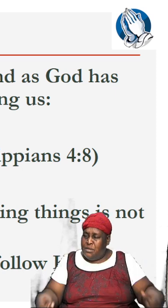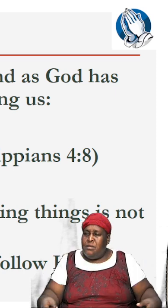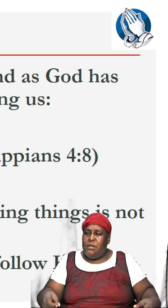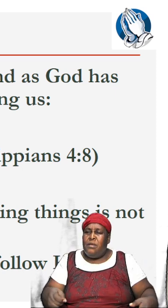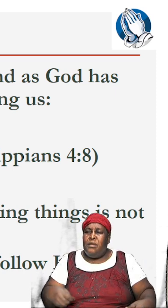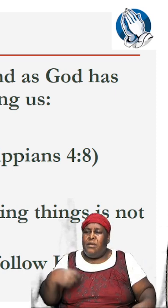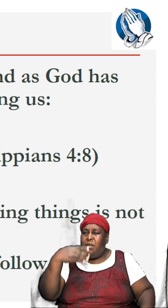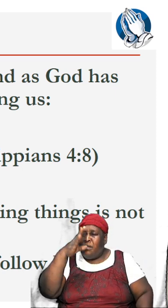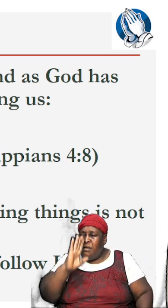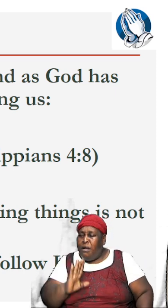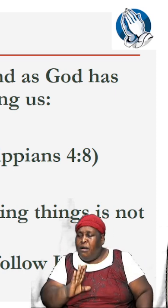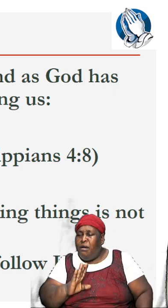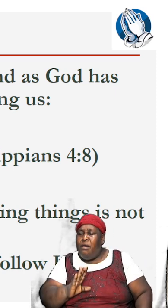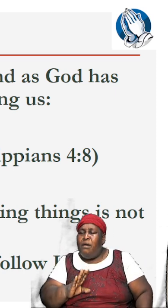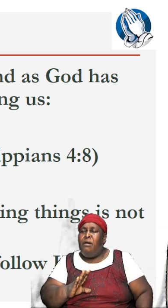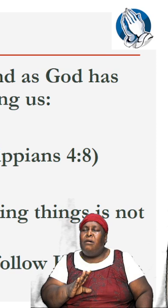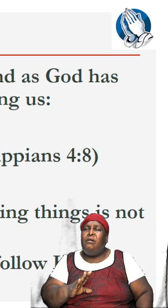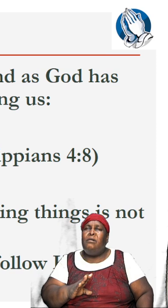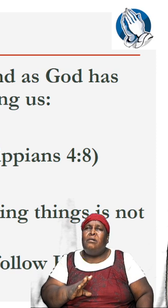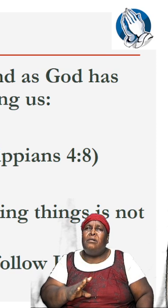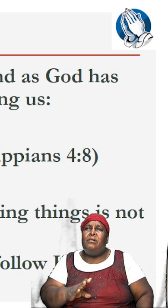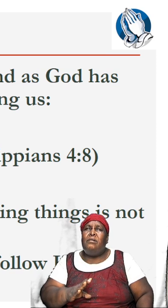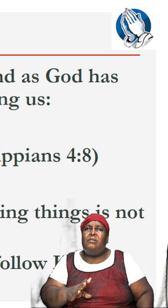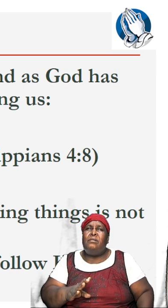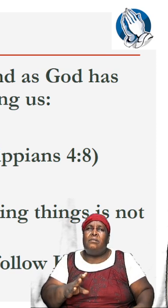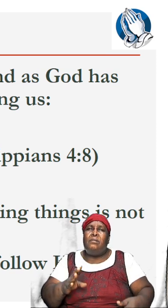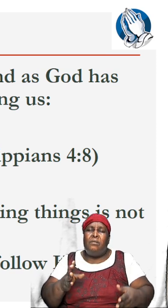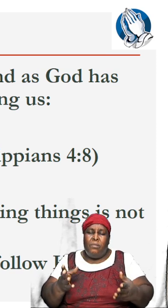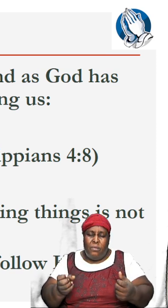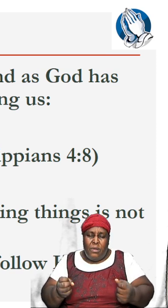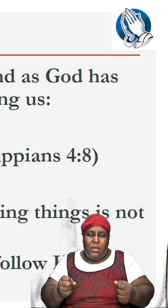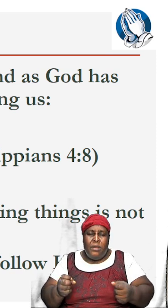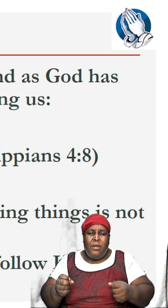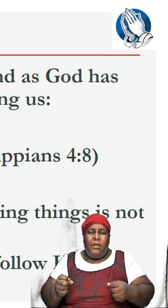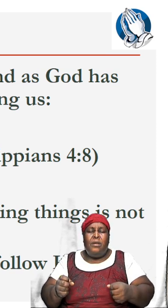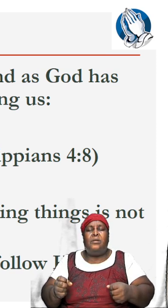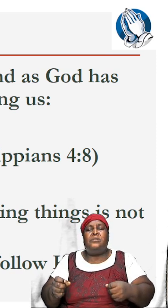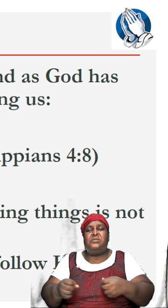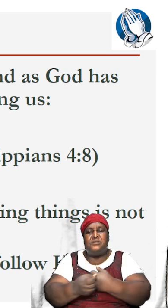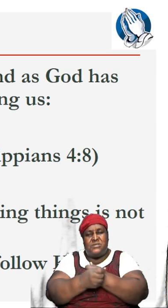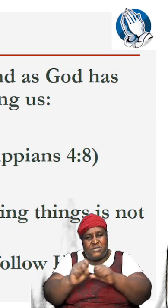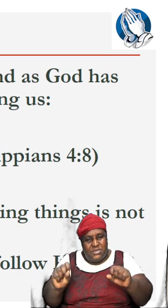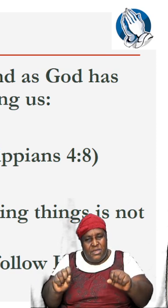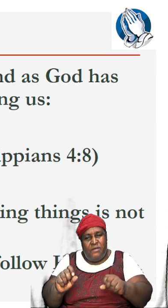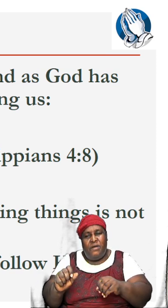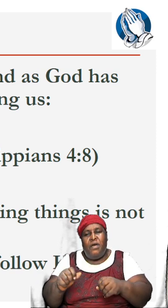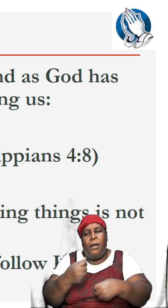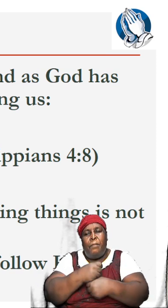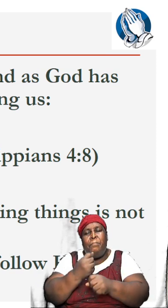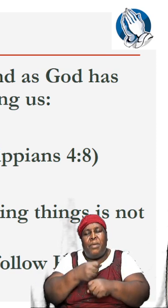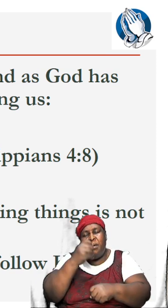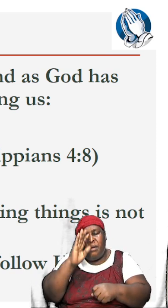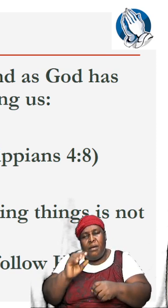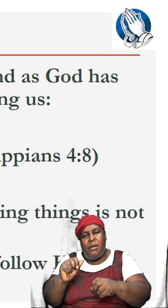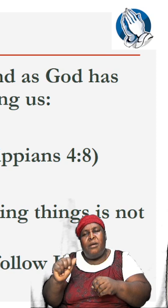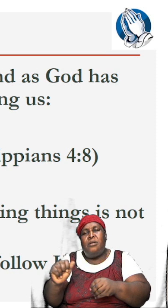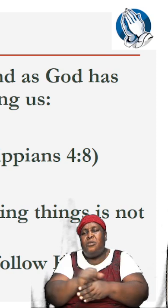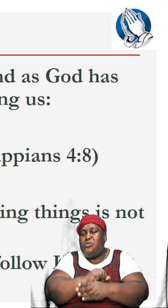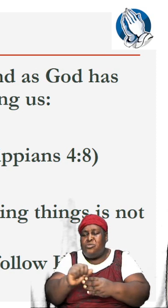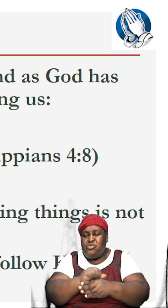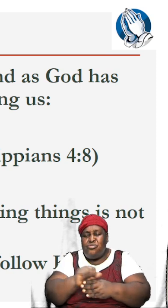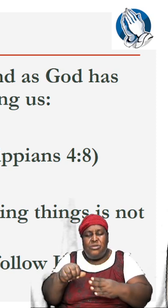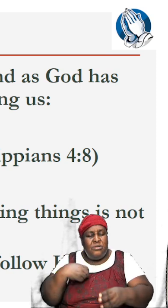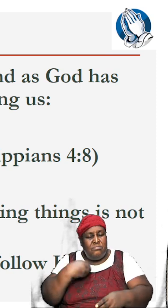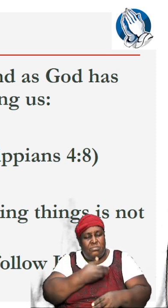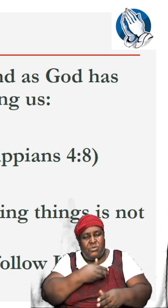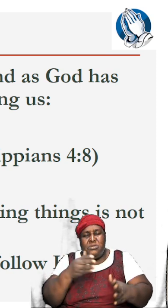is in the process now of retraining us. I wonder if somebody would allow God to retrain